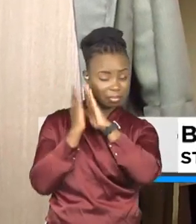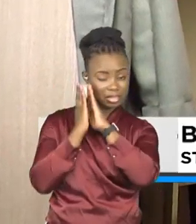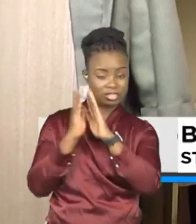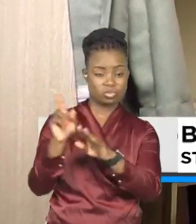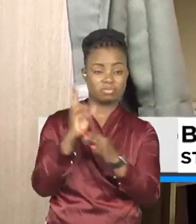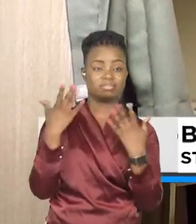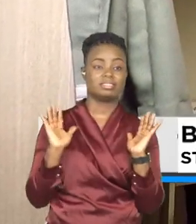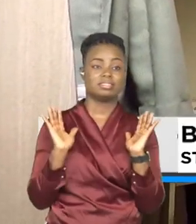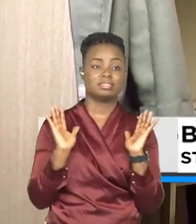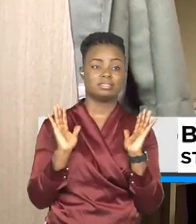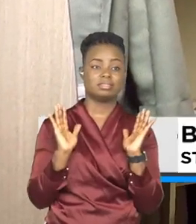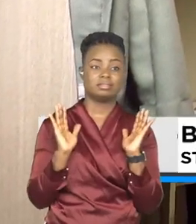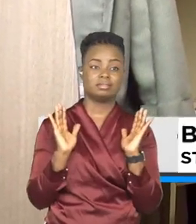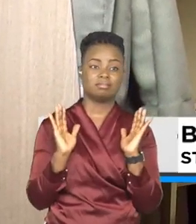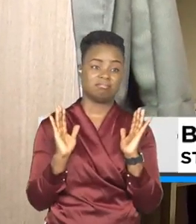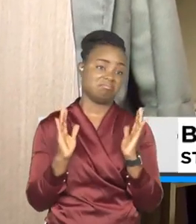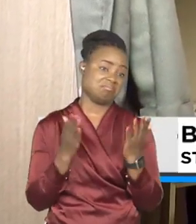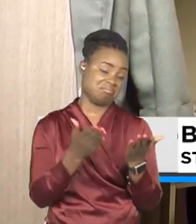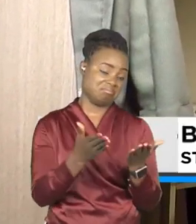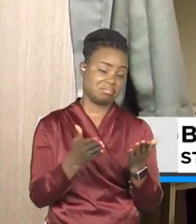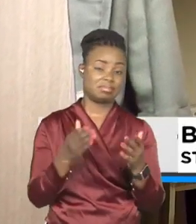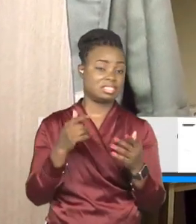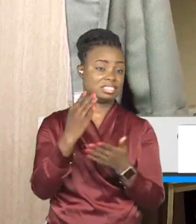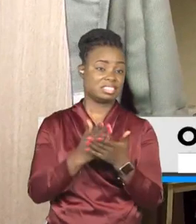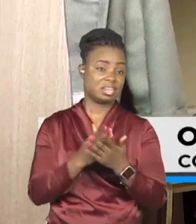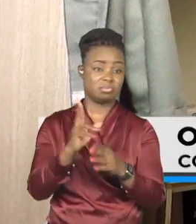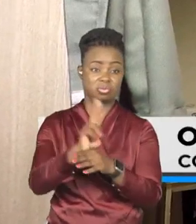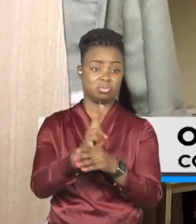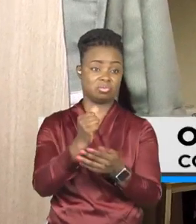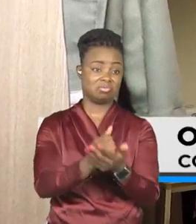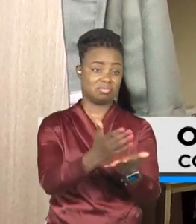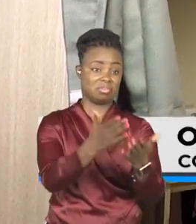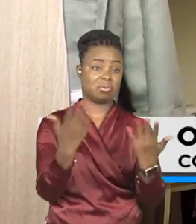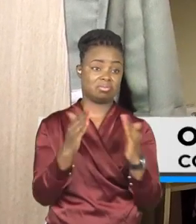So it's narrow, but it's quite cozy and new. So